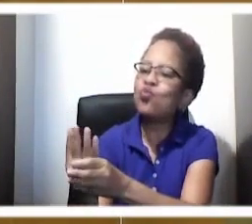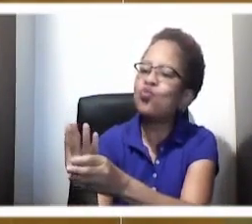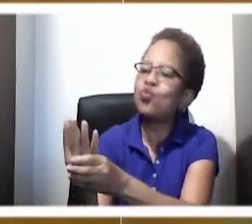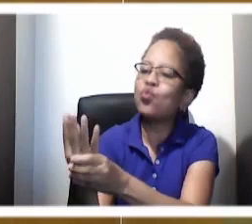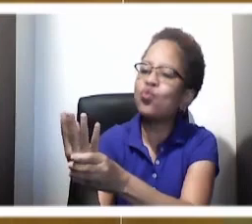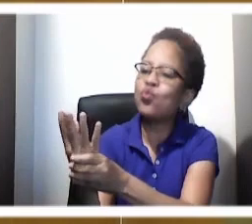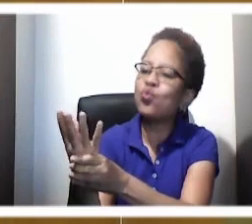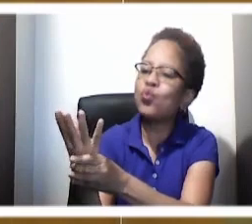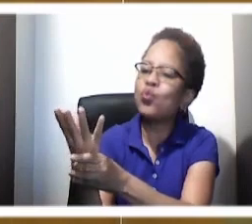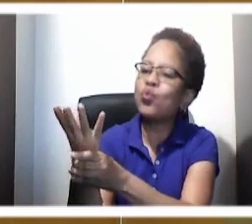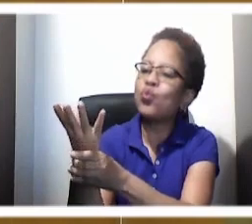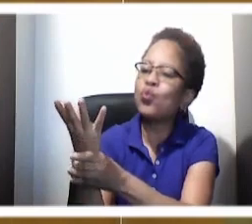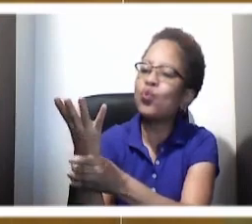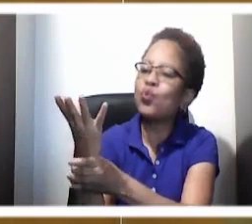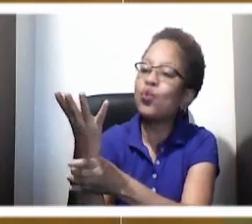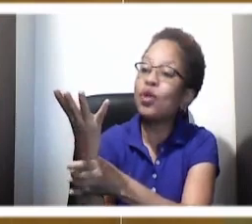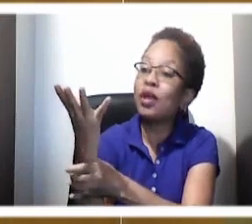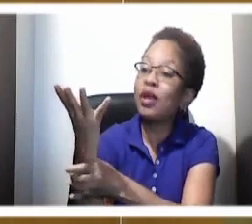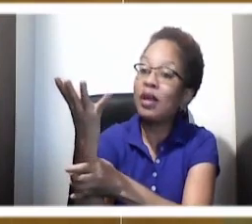ear.